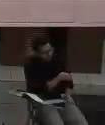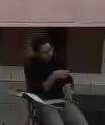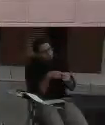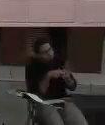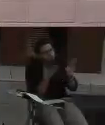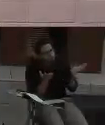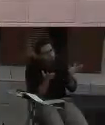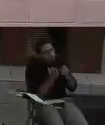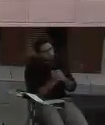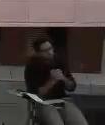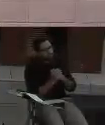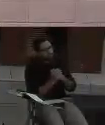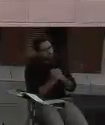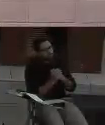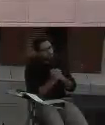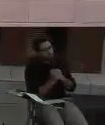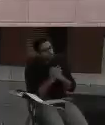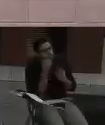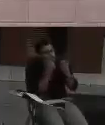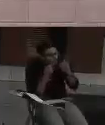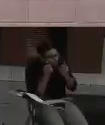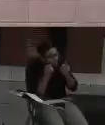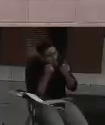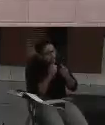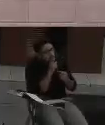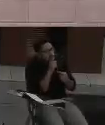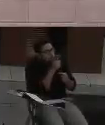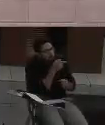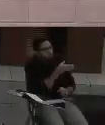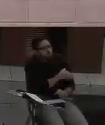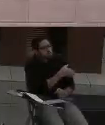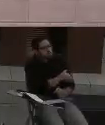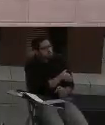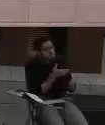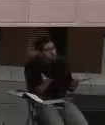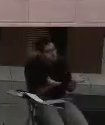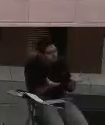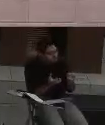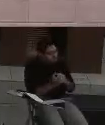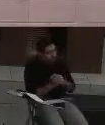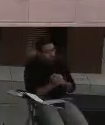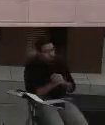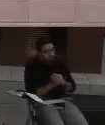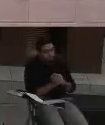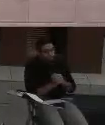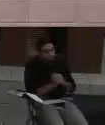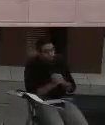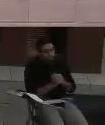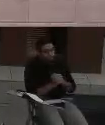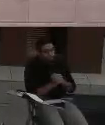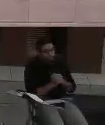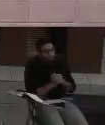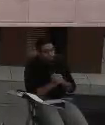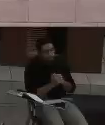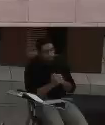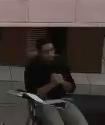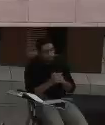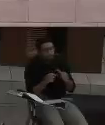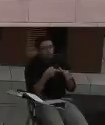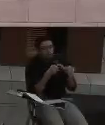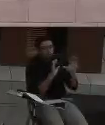rethink what true power is. The first congregation that heard the message